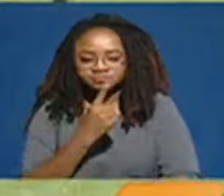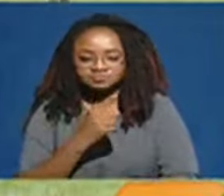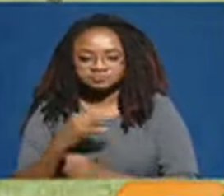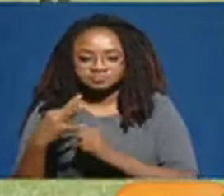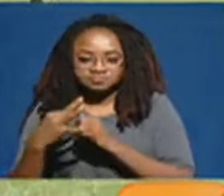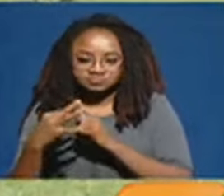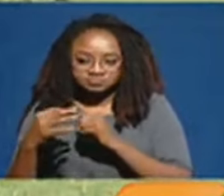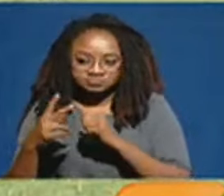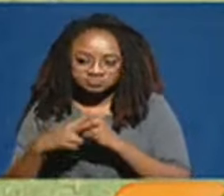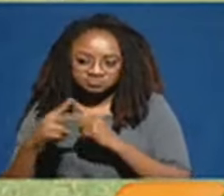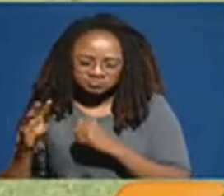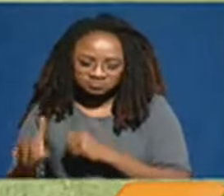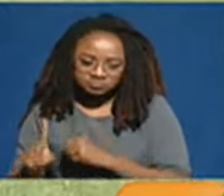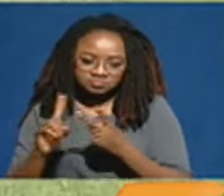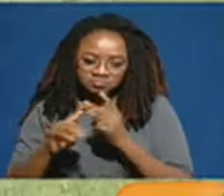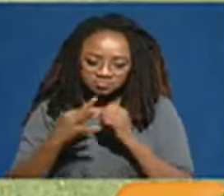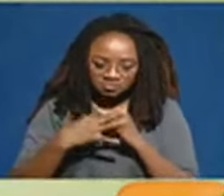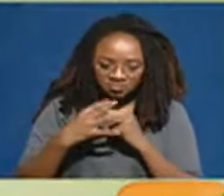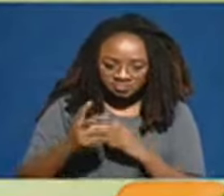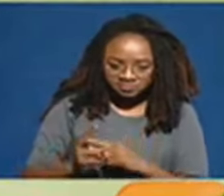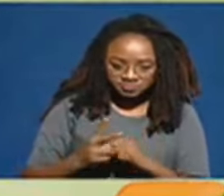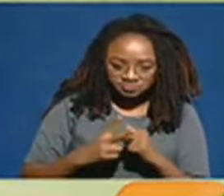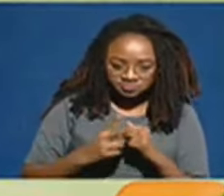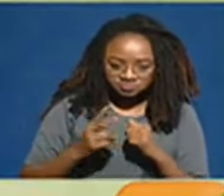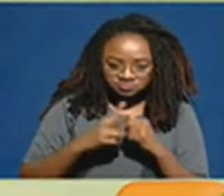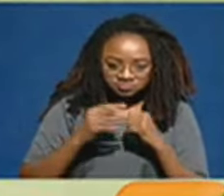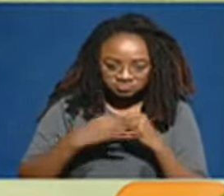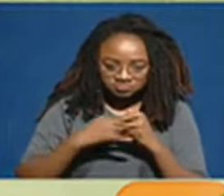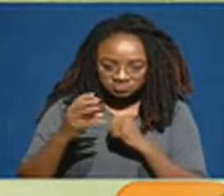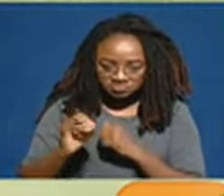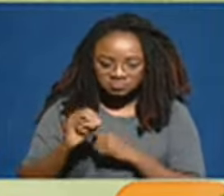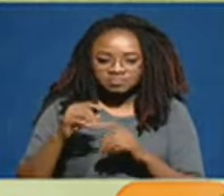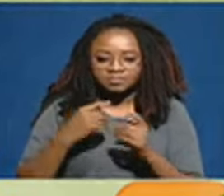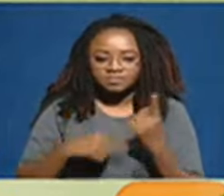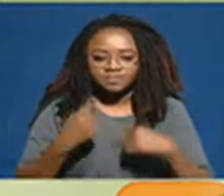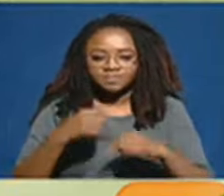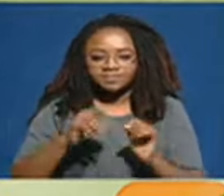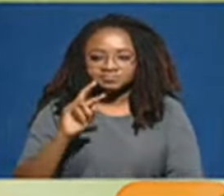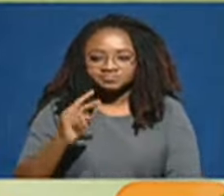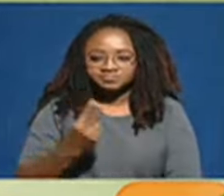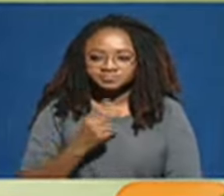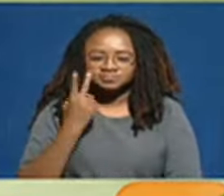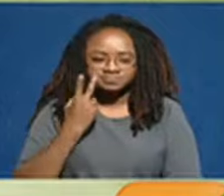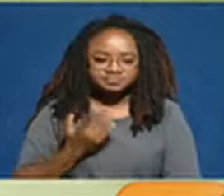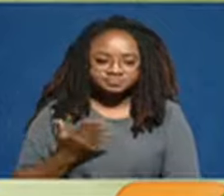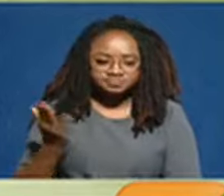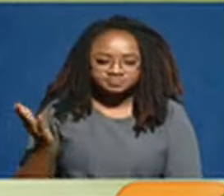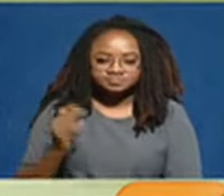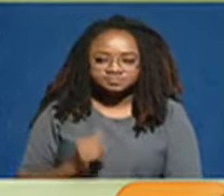Shah finished third, only two strokes behind Shashwat and four strokes behind Anyien.